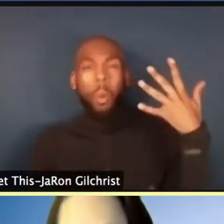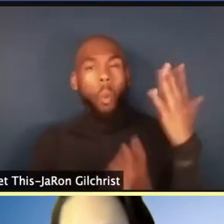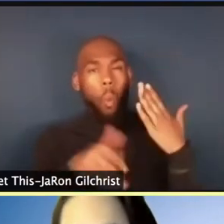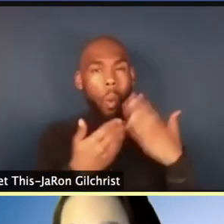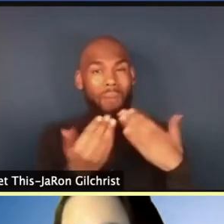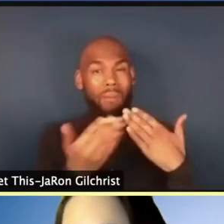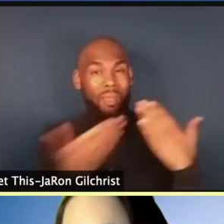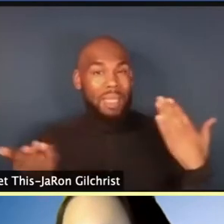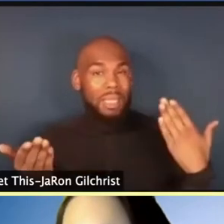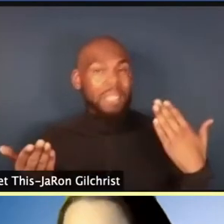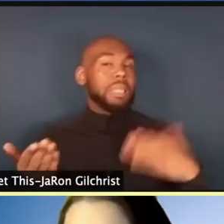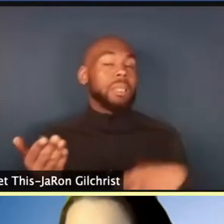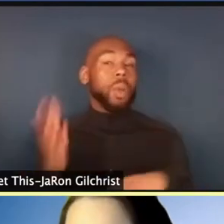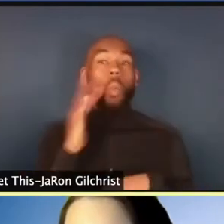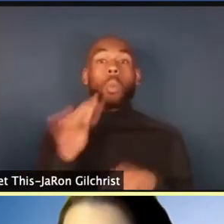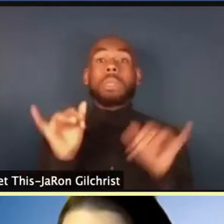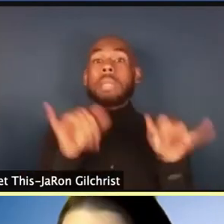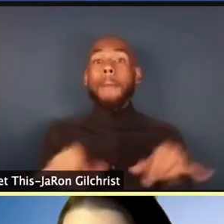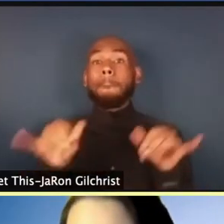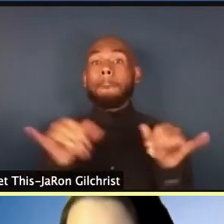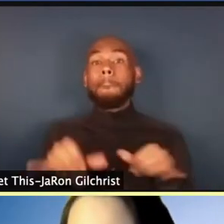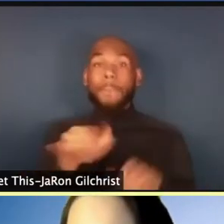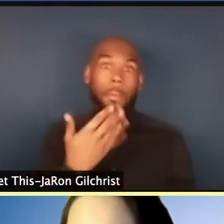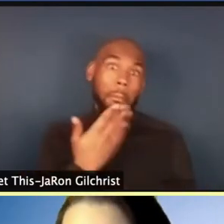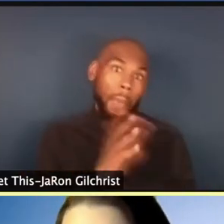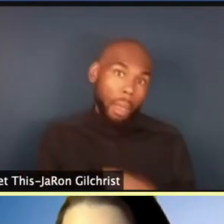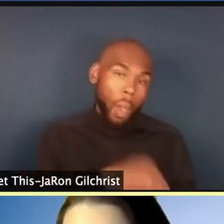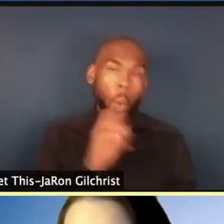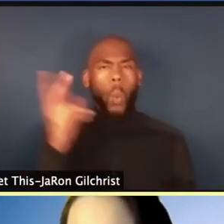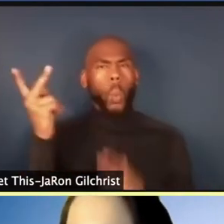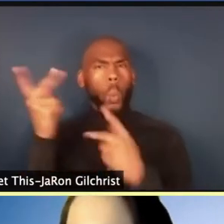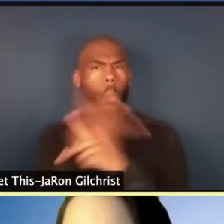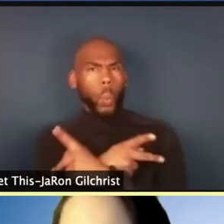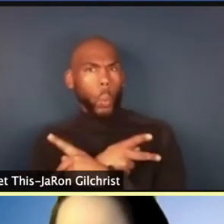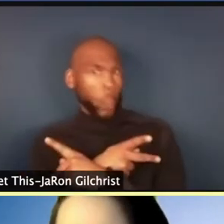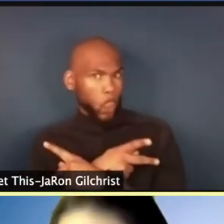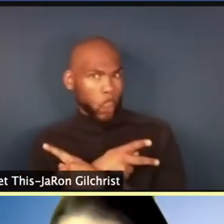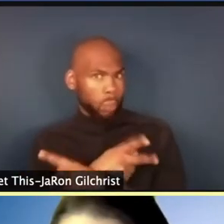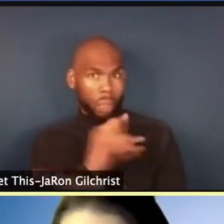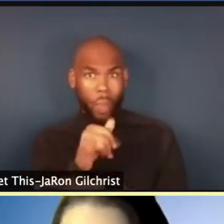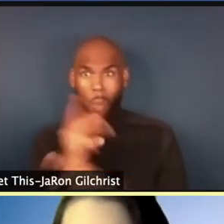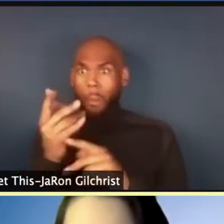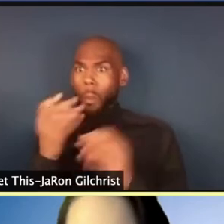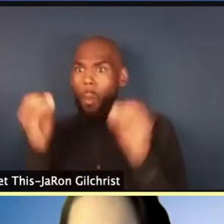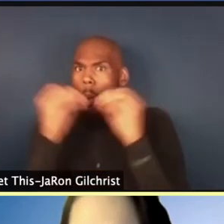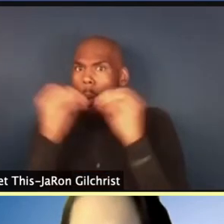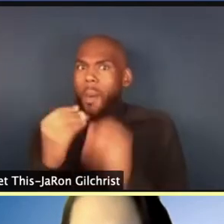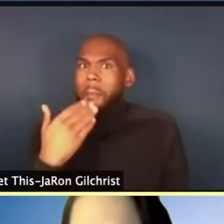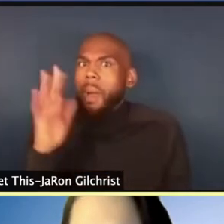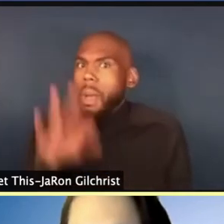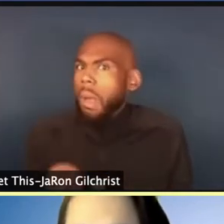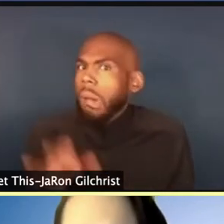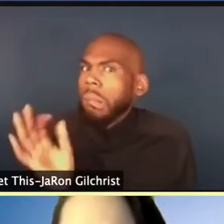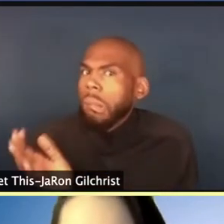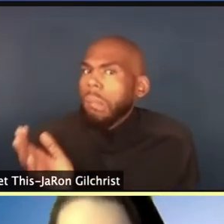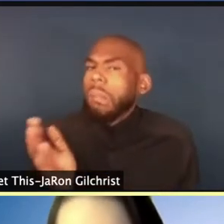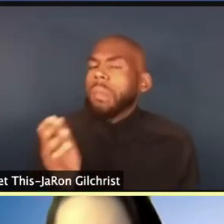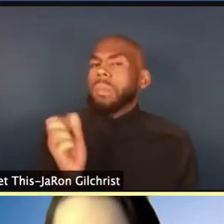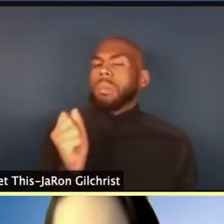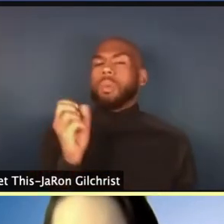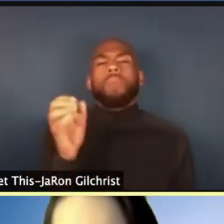they'll either like stay the same, which is bad, or they'll get worse, which is, you know, even more bad. So the